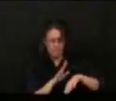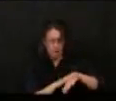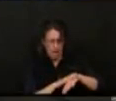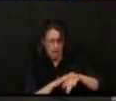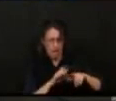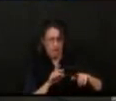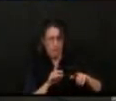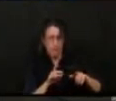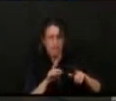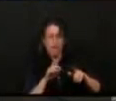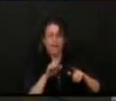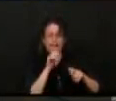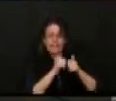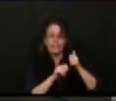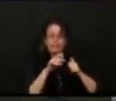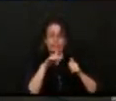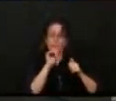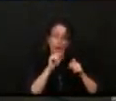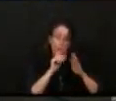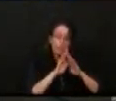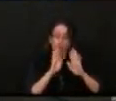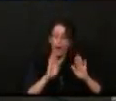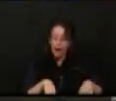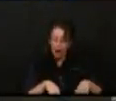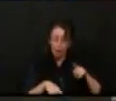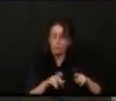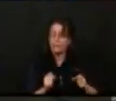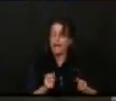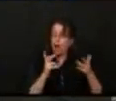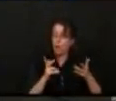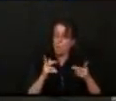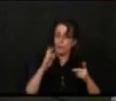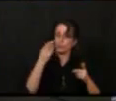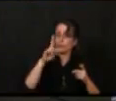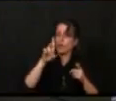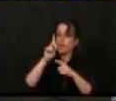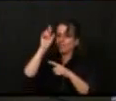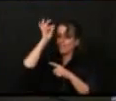Right. And it was a negotiated formula, the League and City of Towns, and the